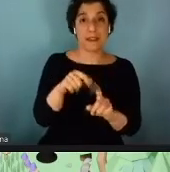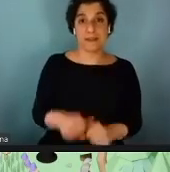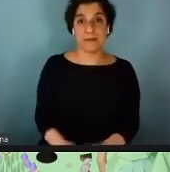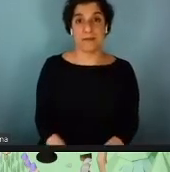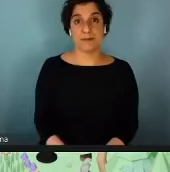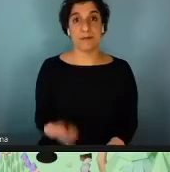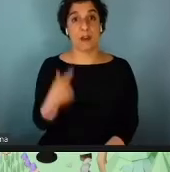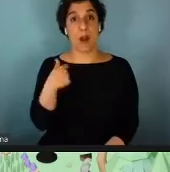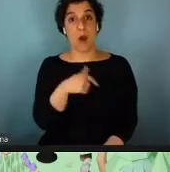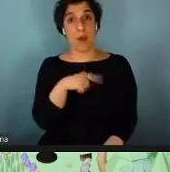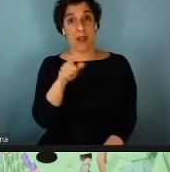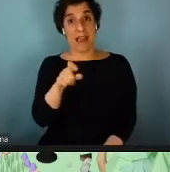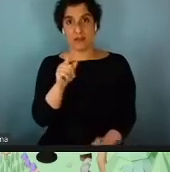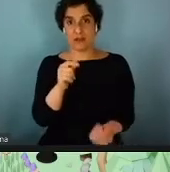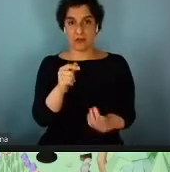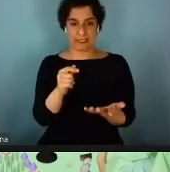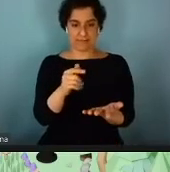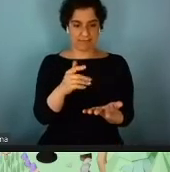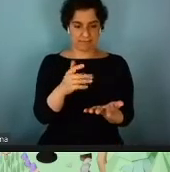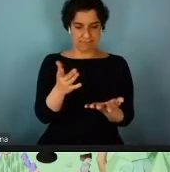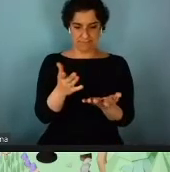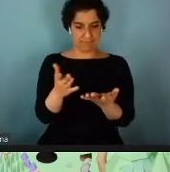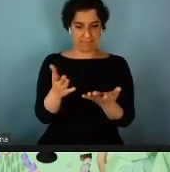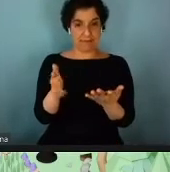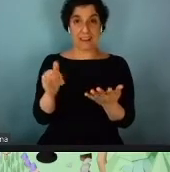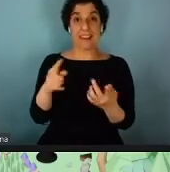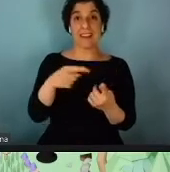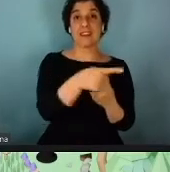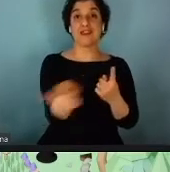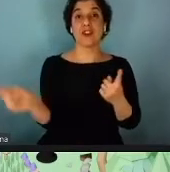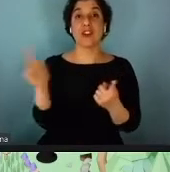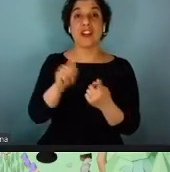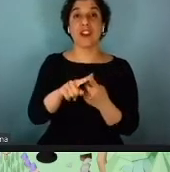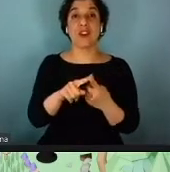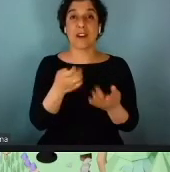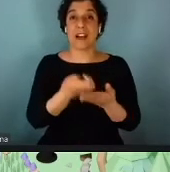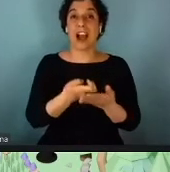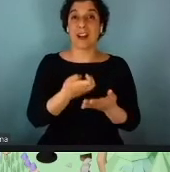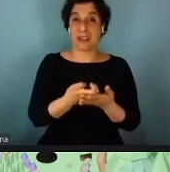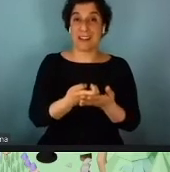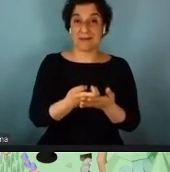of be this, the circular economy of engaging people in